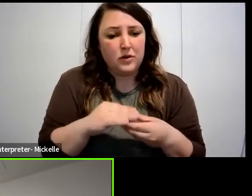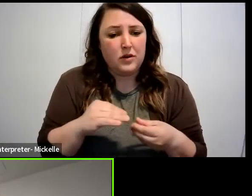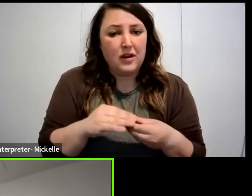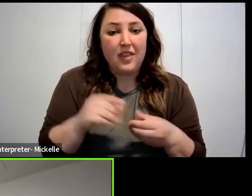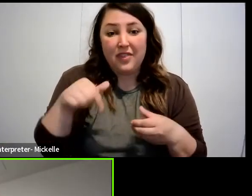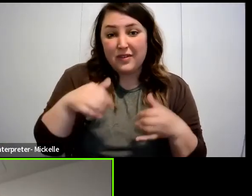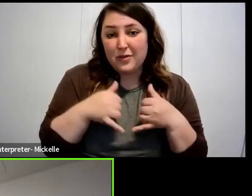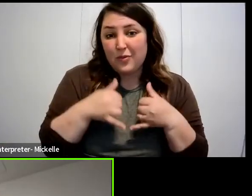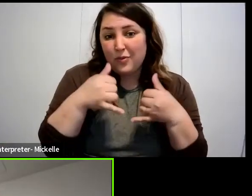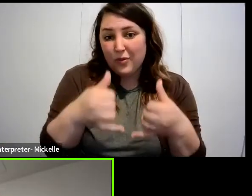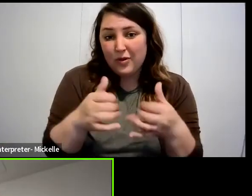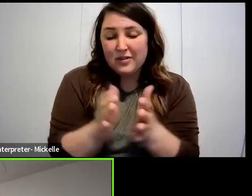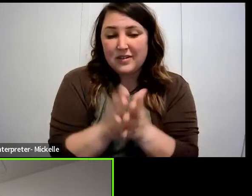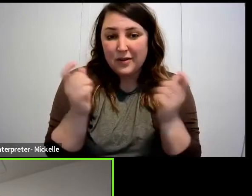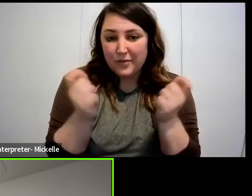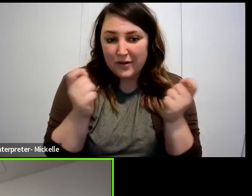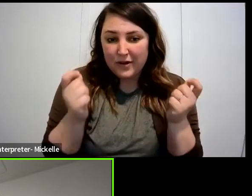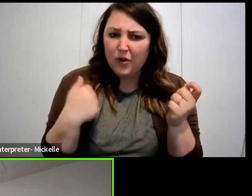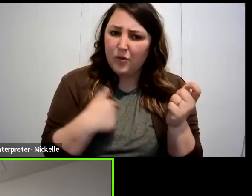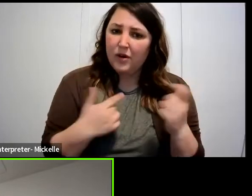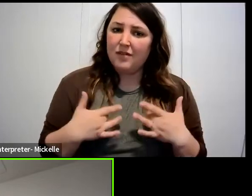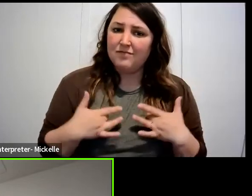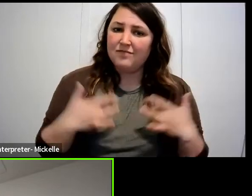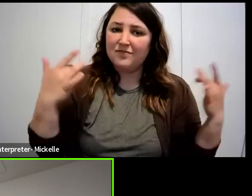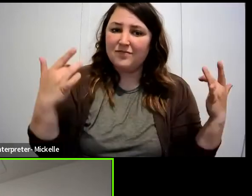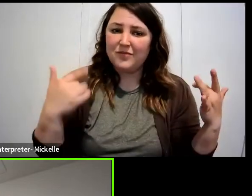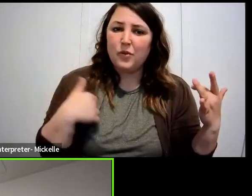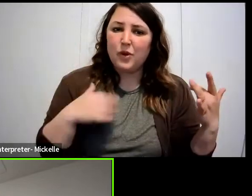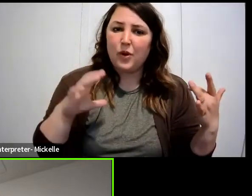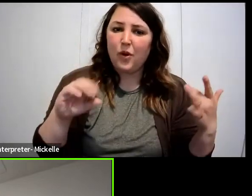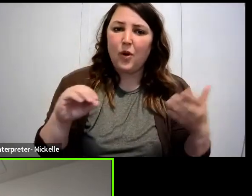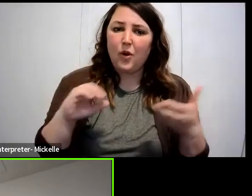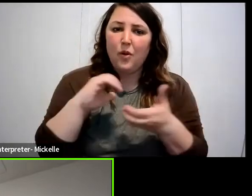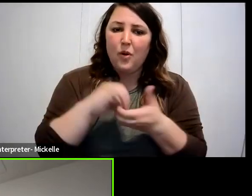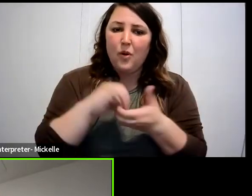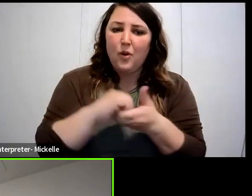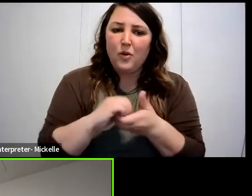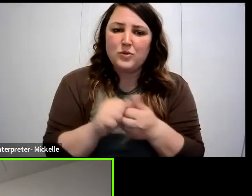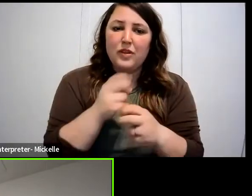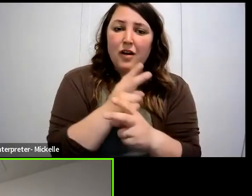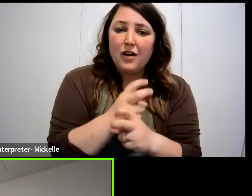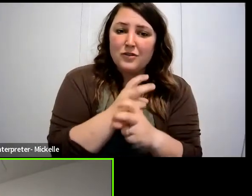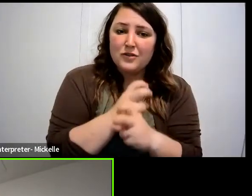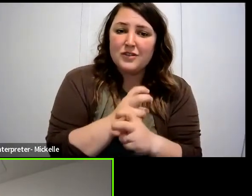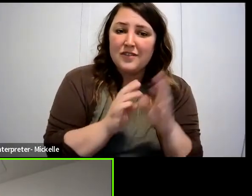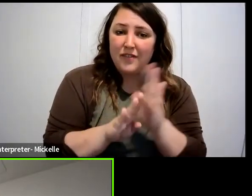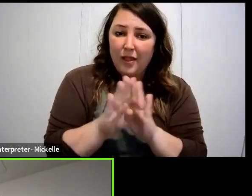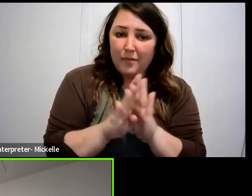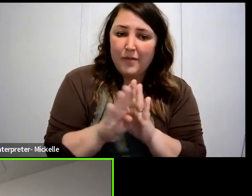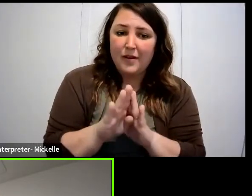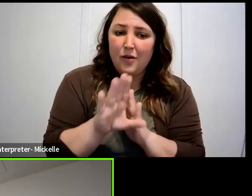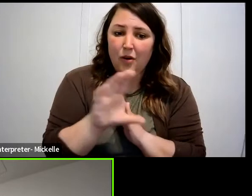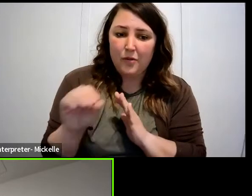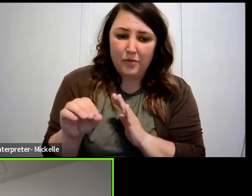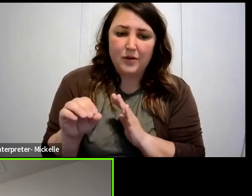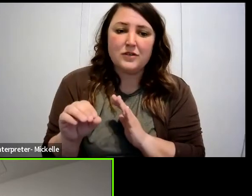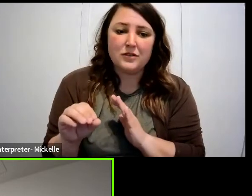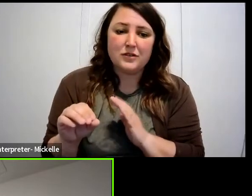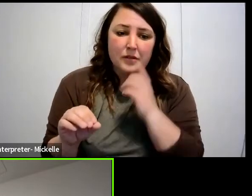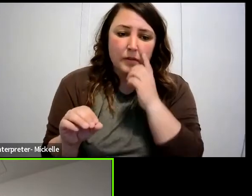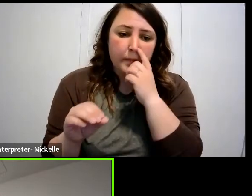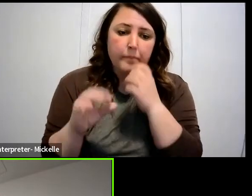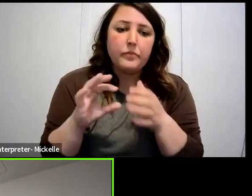Awards ceremony that we are glad to co-host with the Austrian Development Corporation, the Global Network of Women Peace